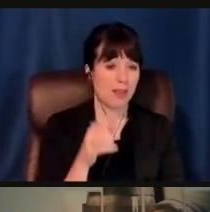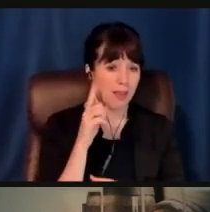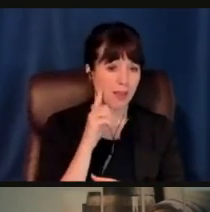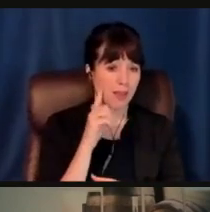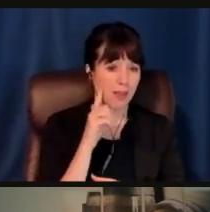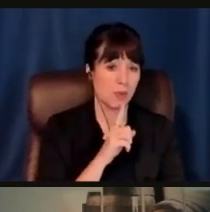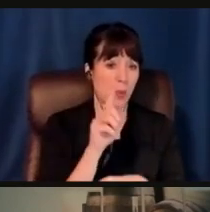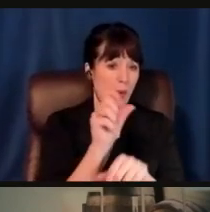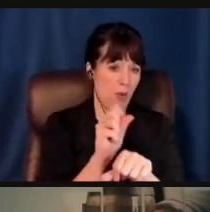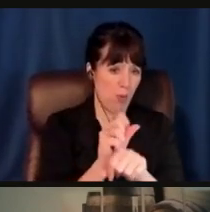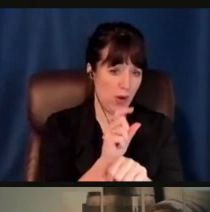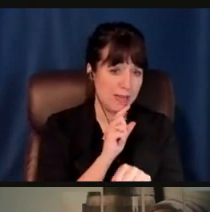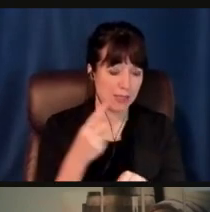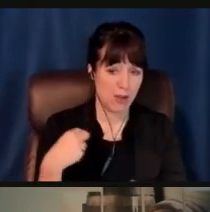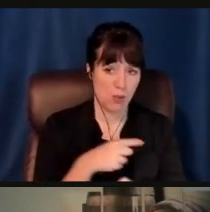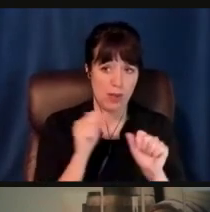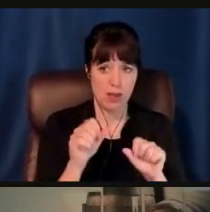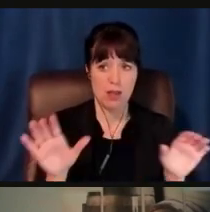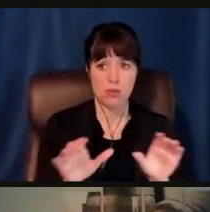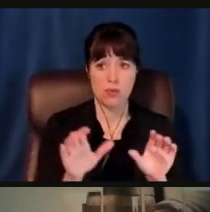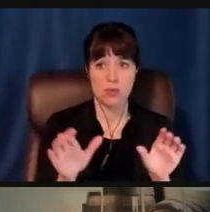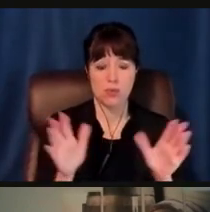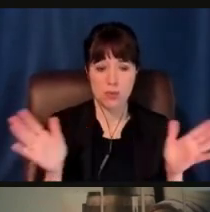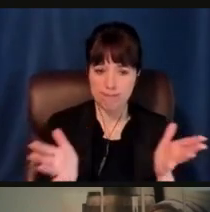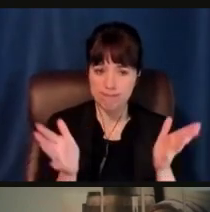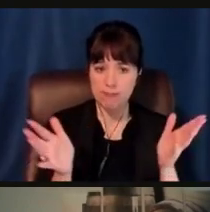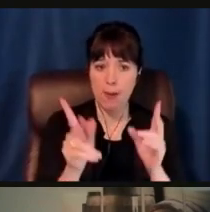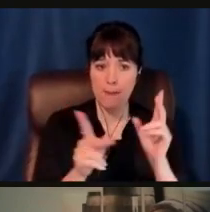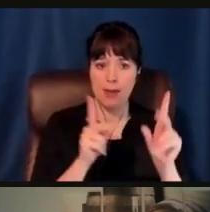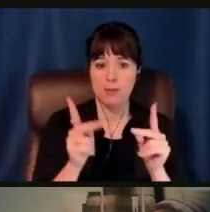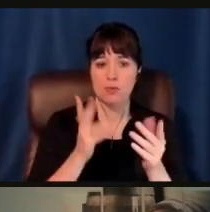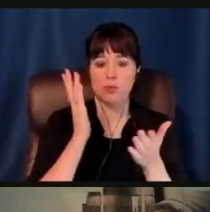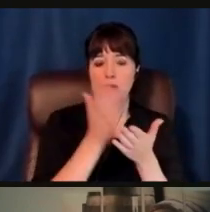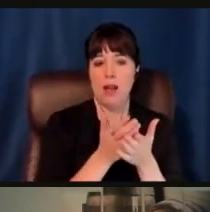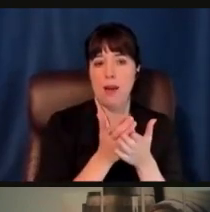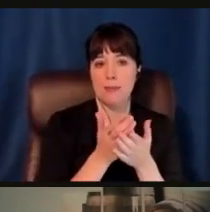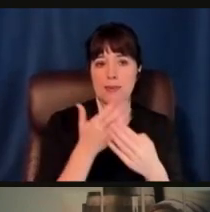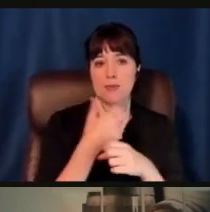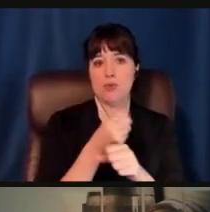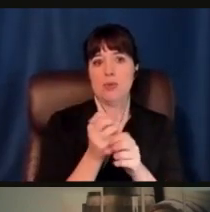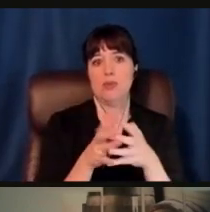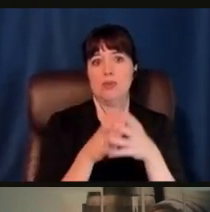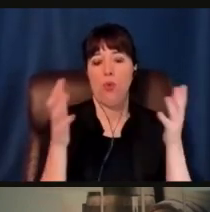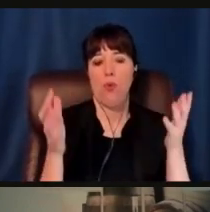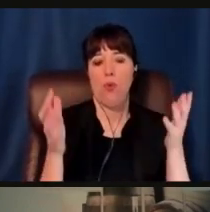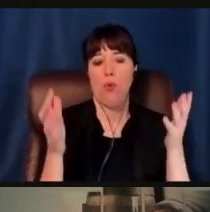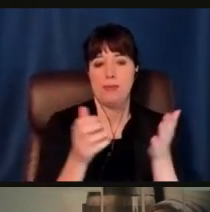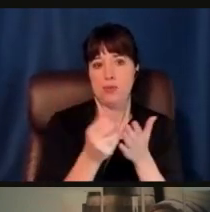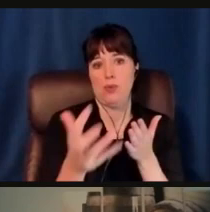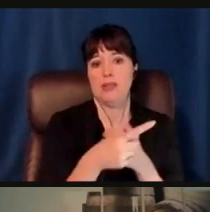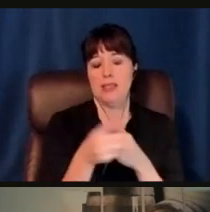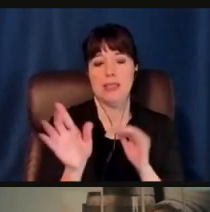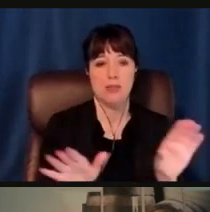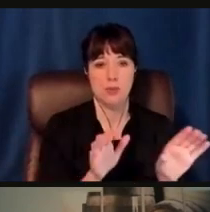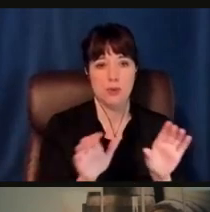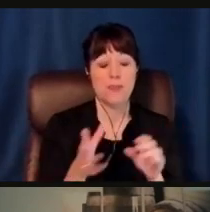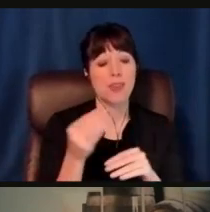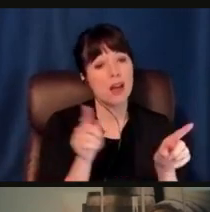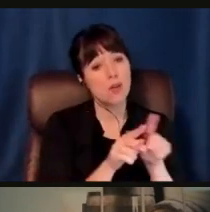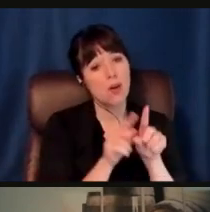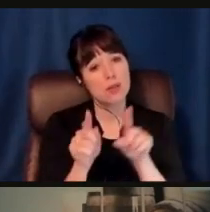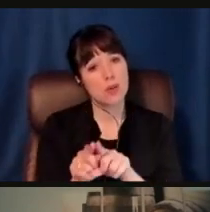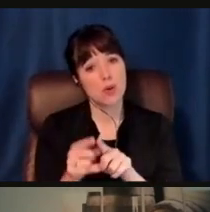work is that we can do, is to get people to stop producing as much waste as they do, and also